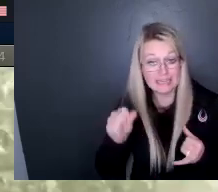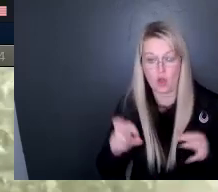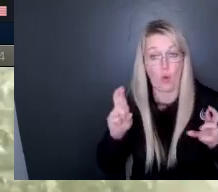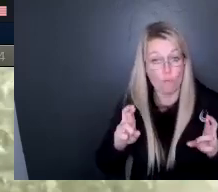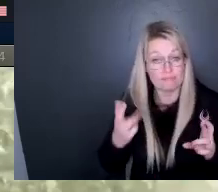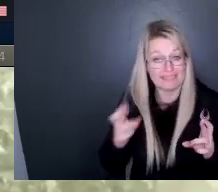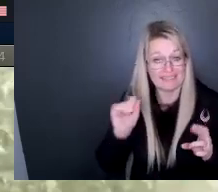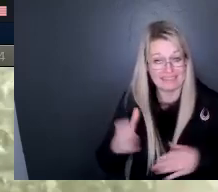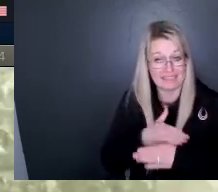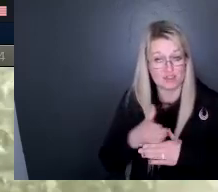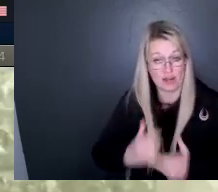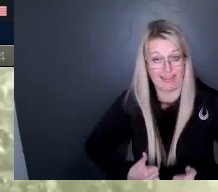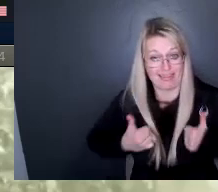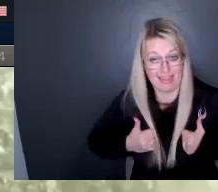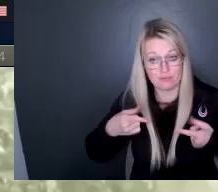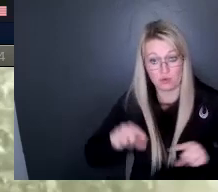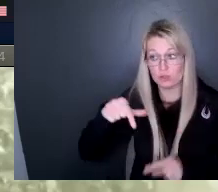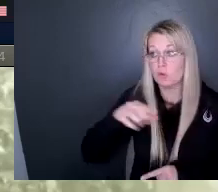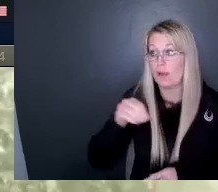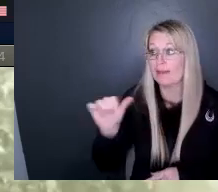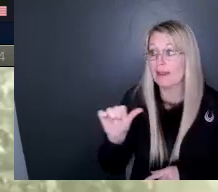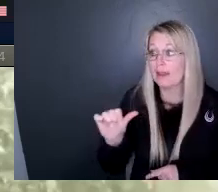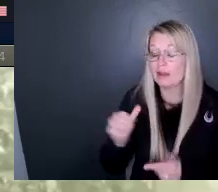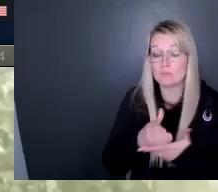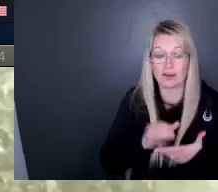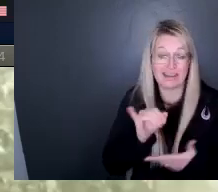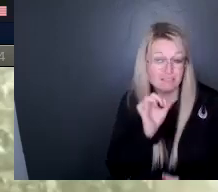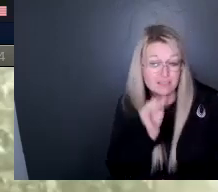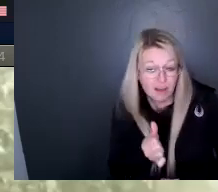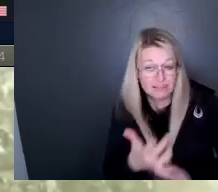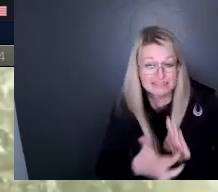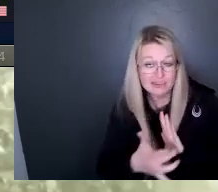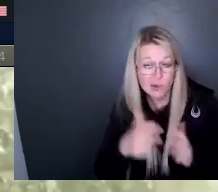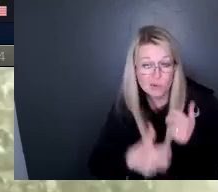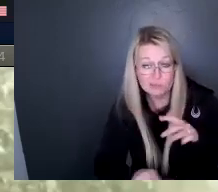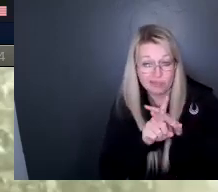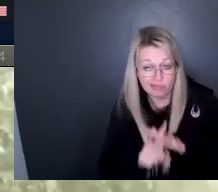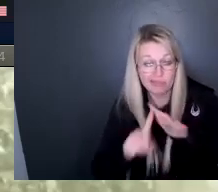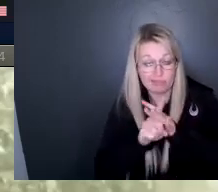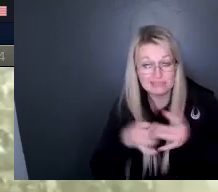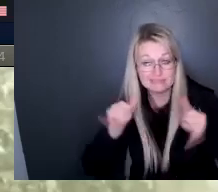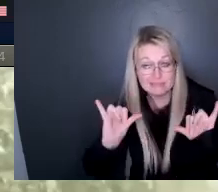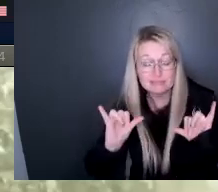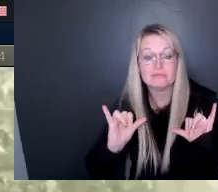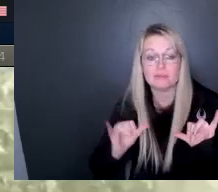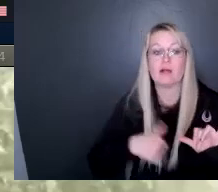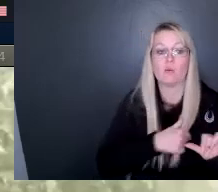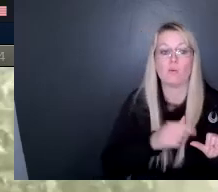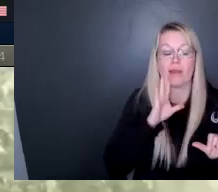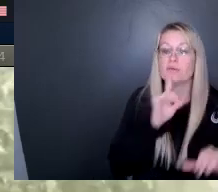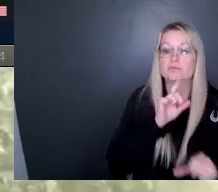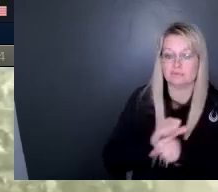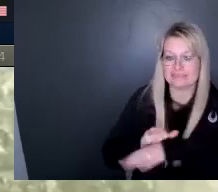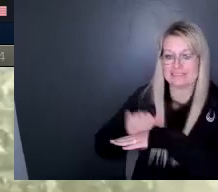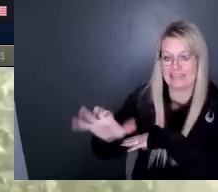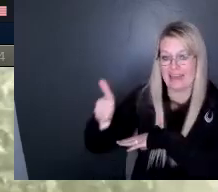to share live during the Q&A portion of this webinar. If not, if technical difficulties continue to be an issue, we will absolutely send